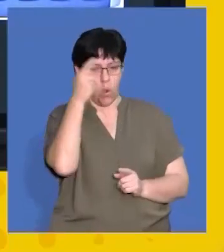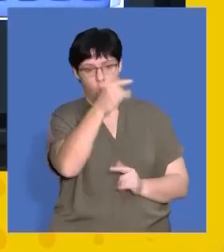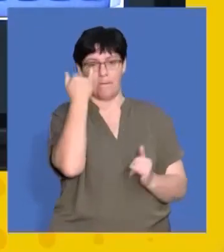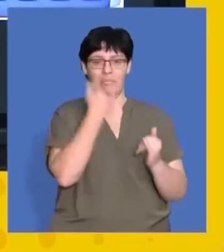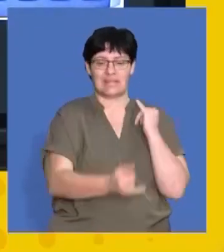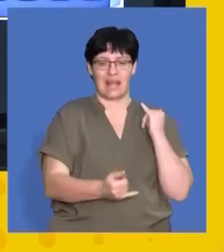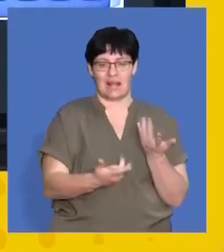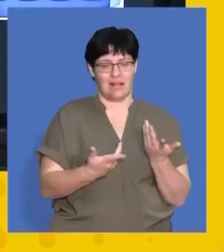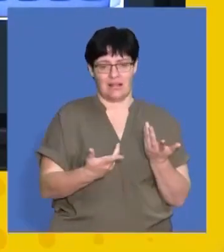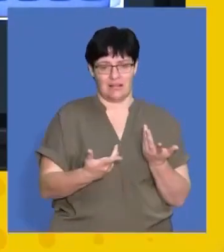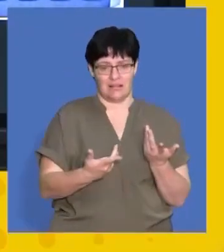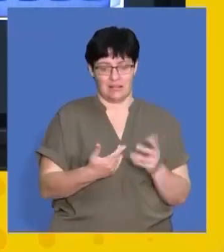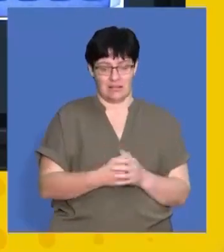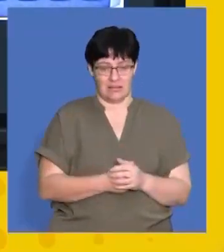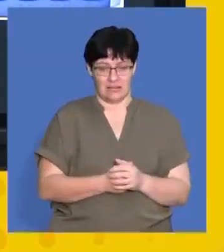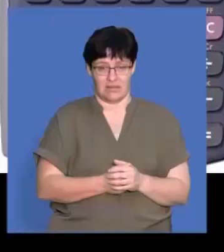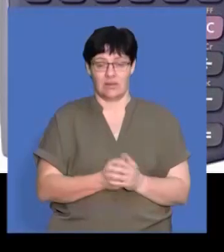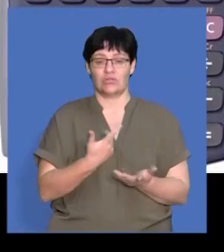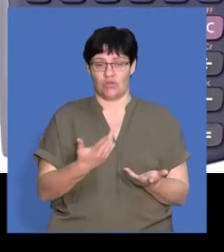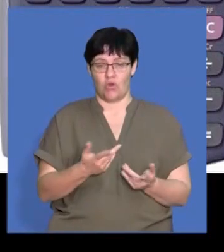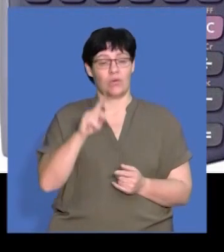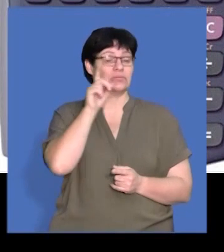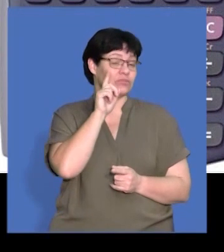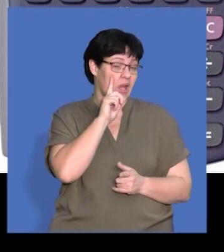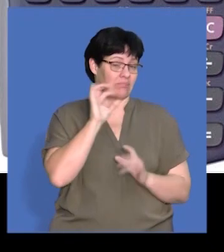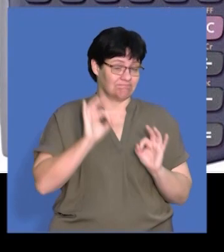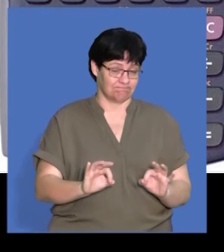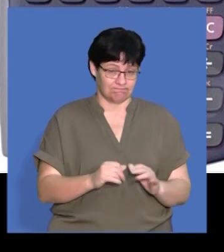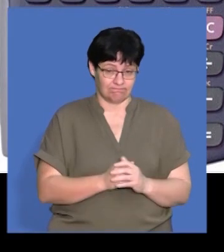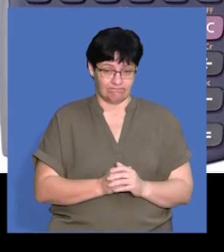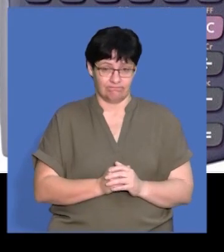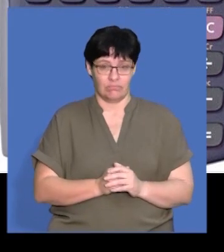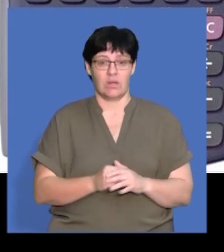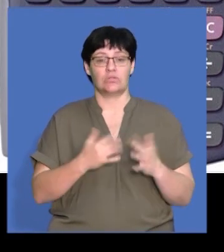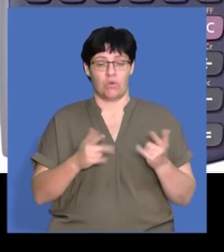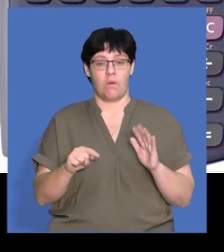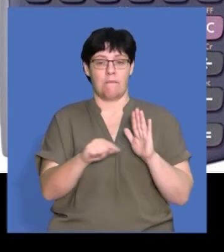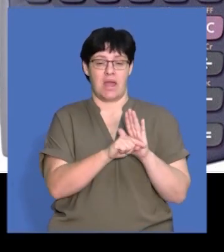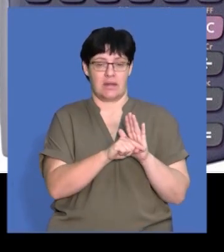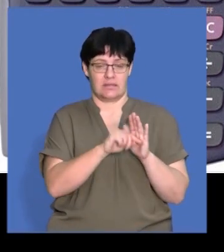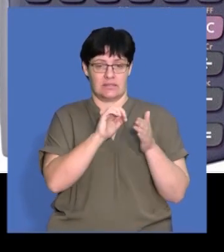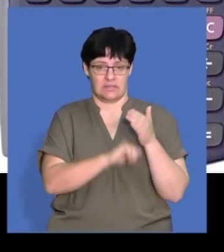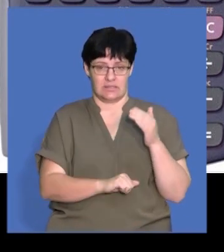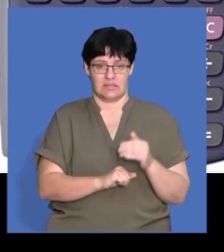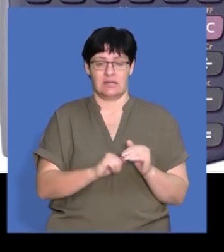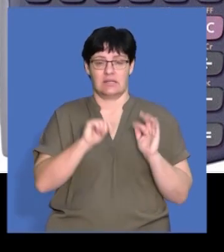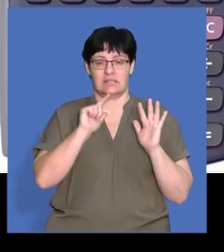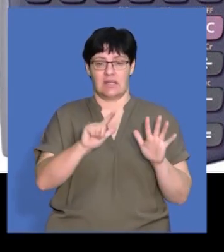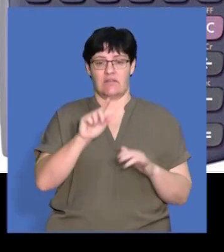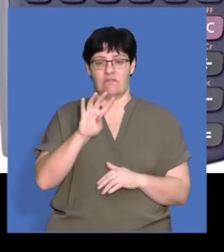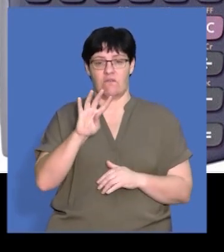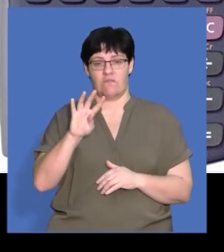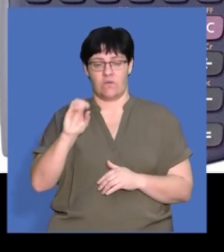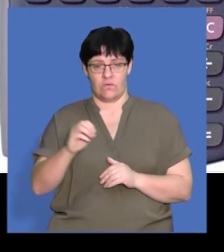made a silly, careless mistake. So double check. And now for that, we're going to minus our